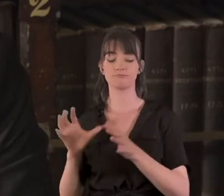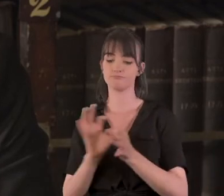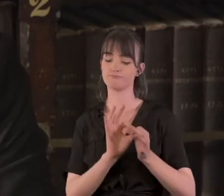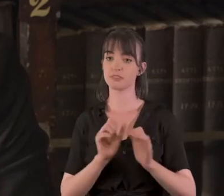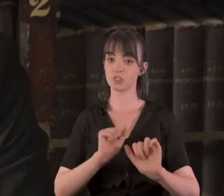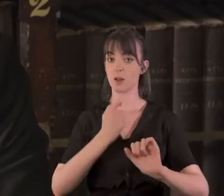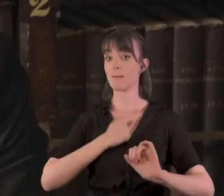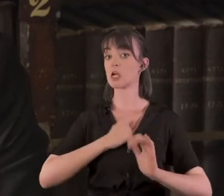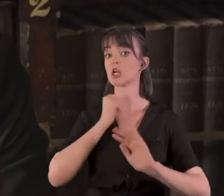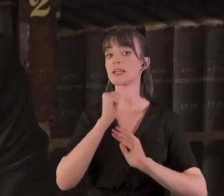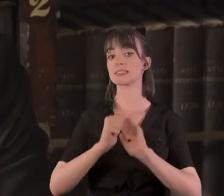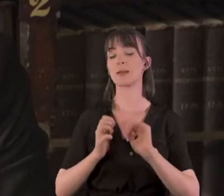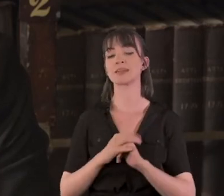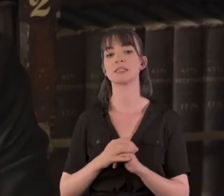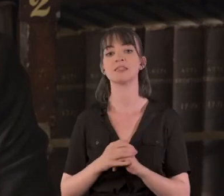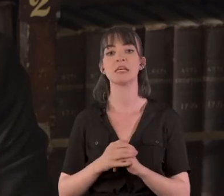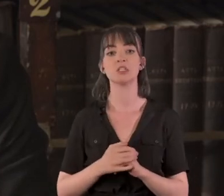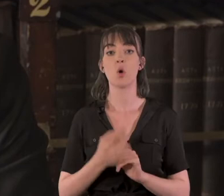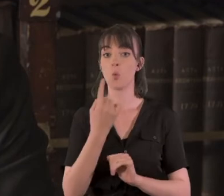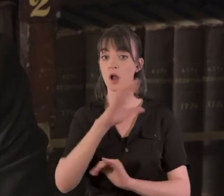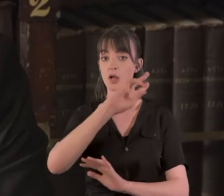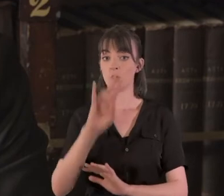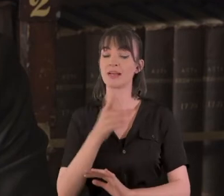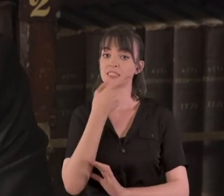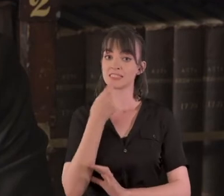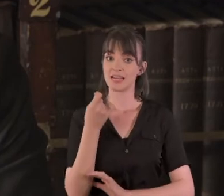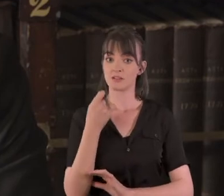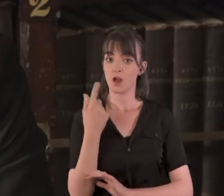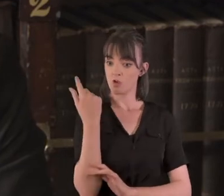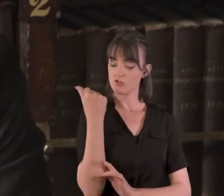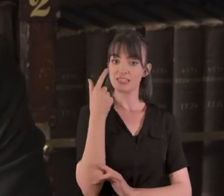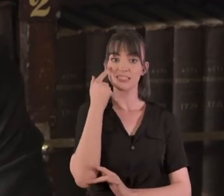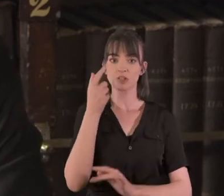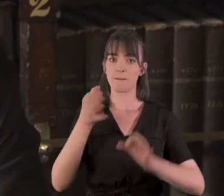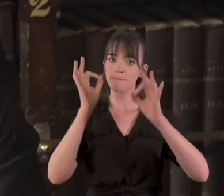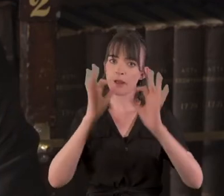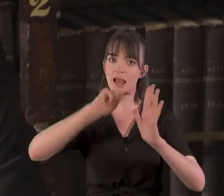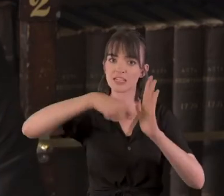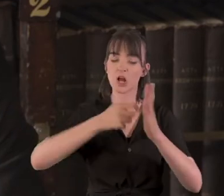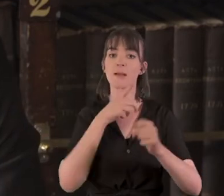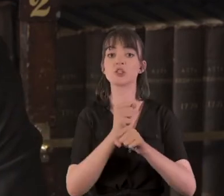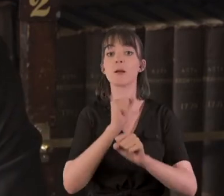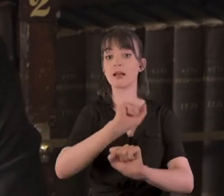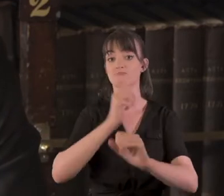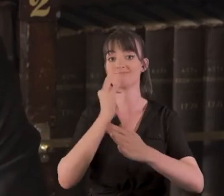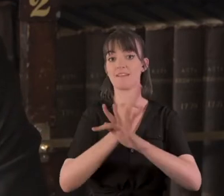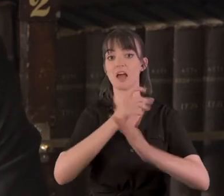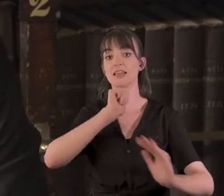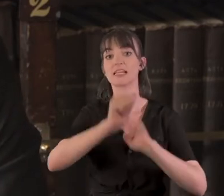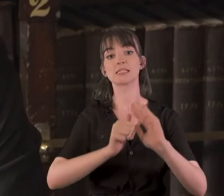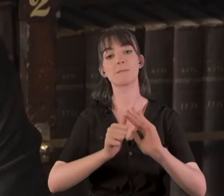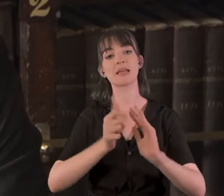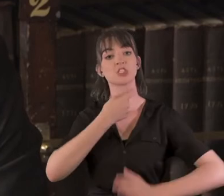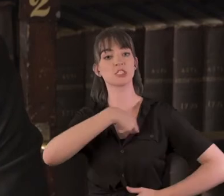And one of our audience has said that they recently came across your excellent documentary about your father's experience during the Spanish